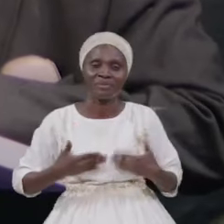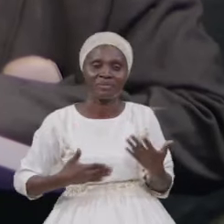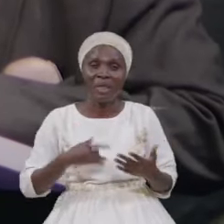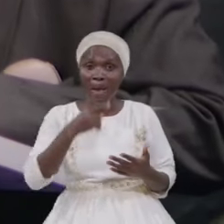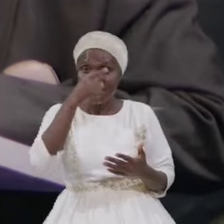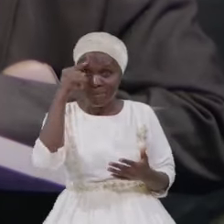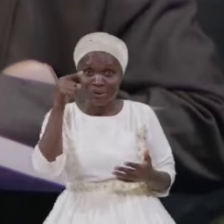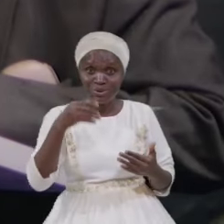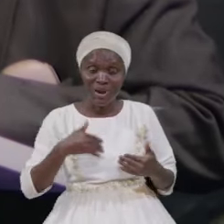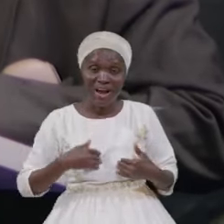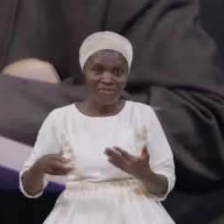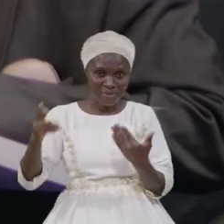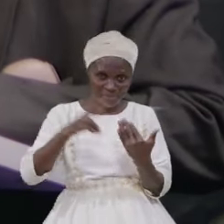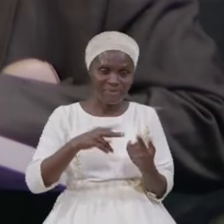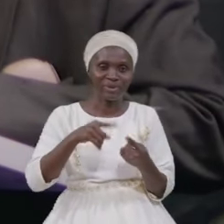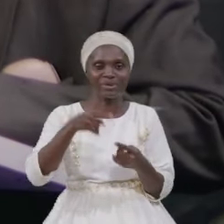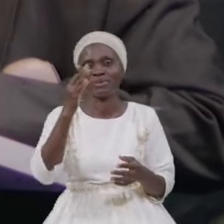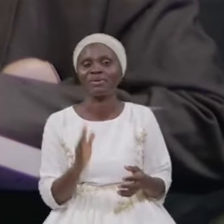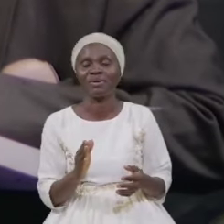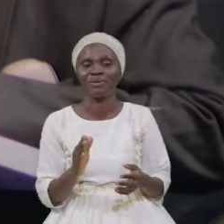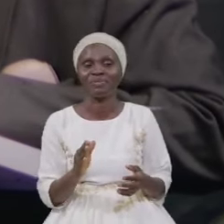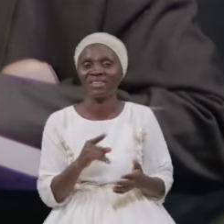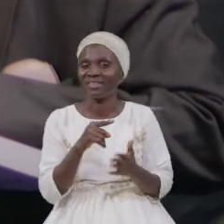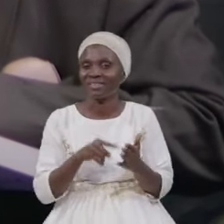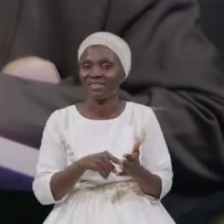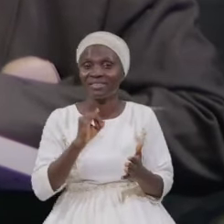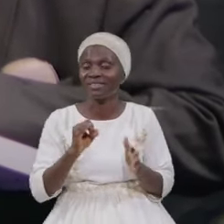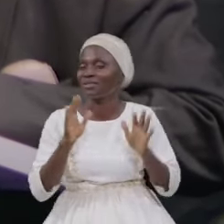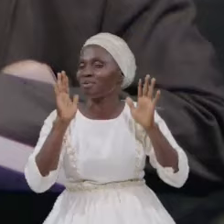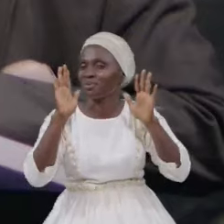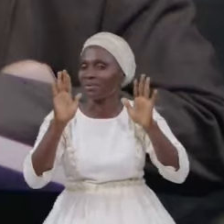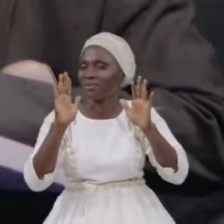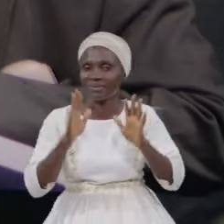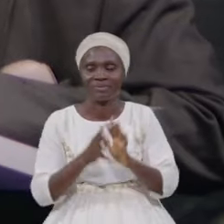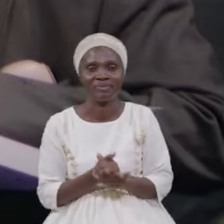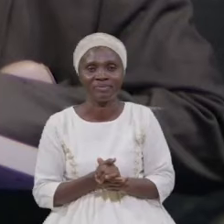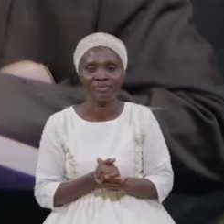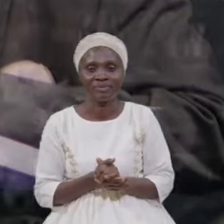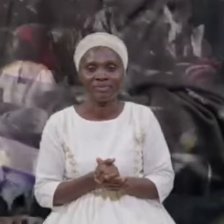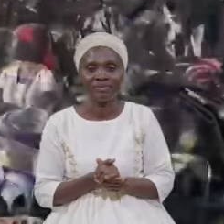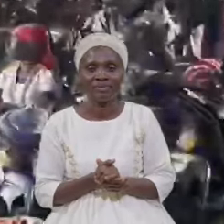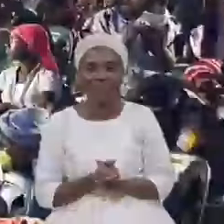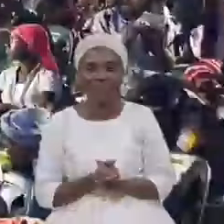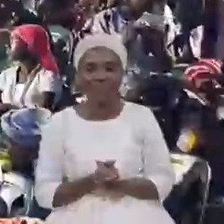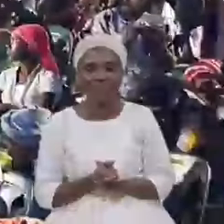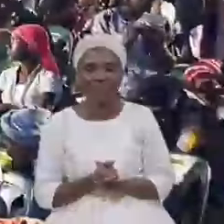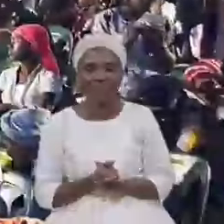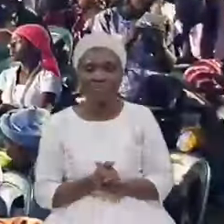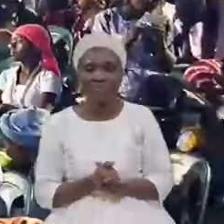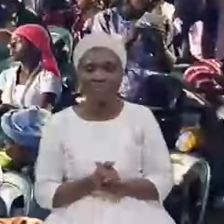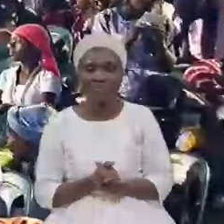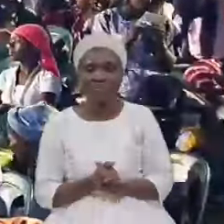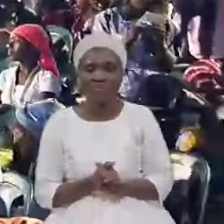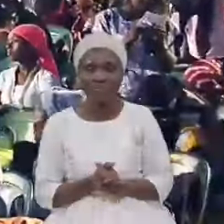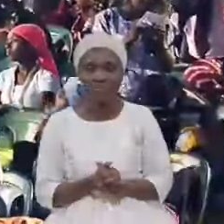is wonderful. Also, if you are listening via the radio or television and you have